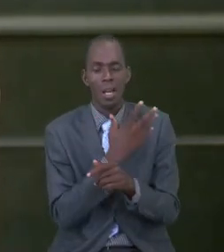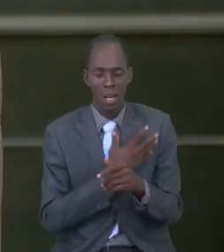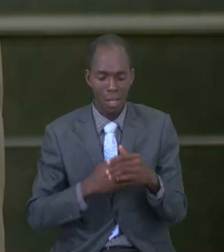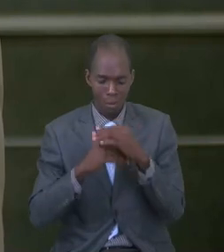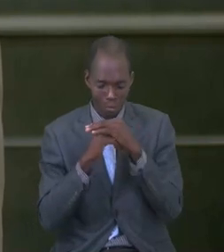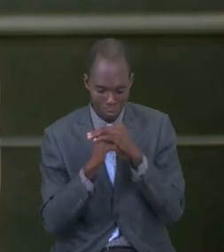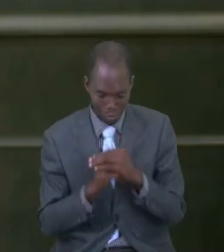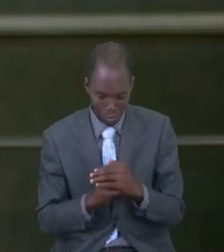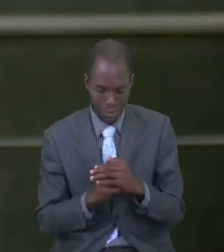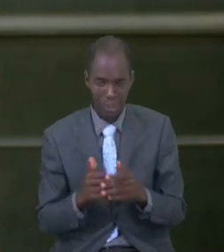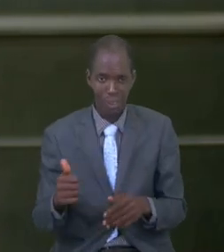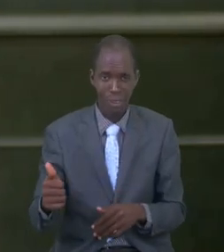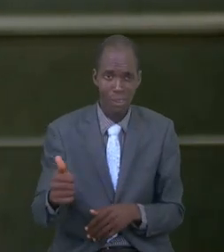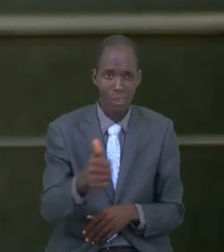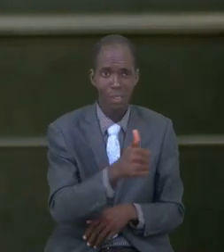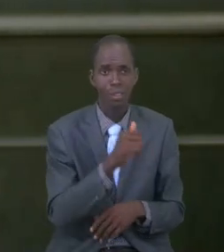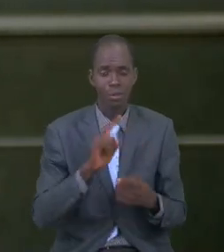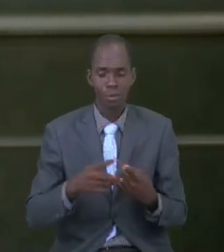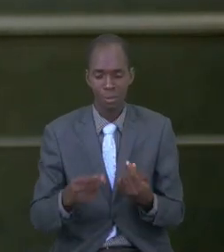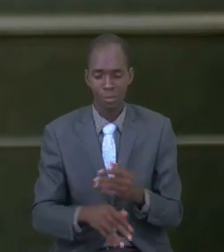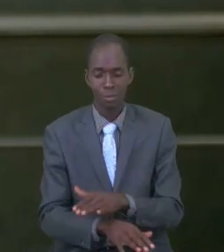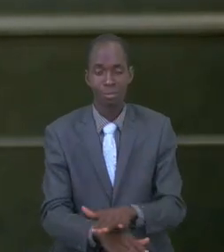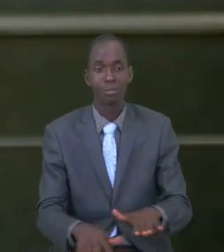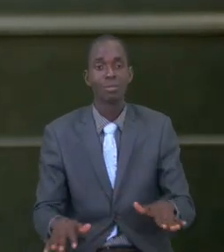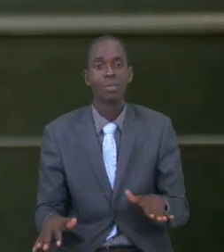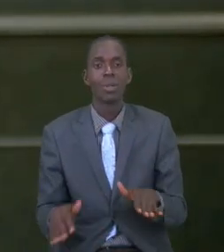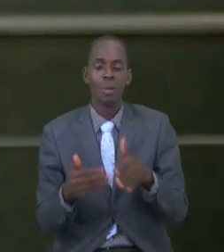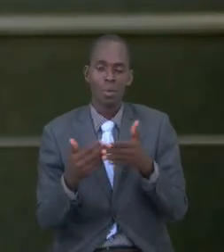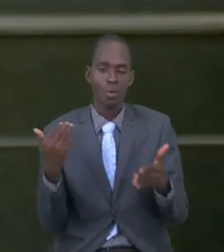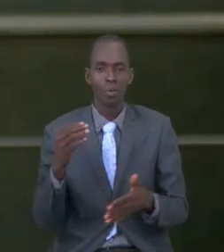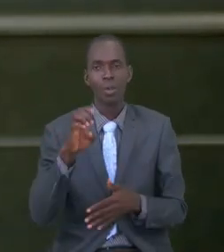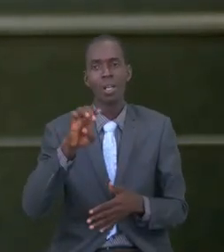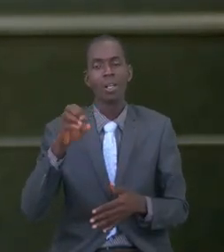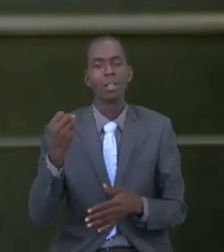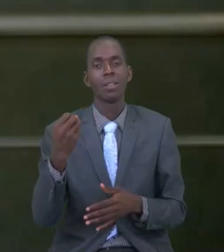bow themselves to the ground before him.